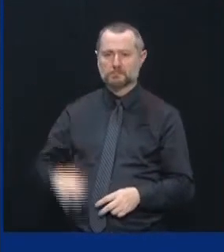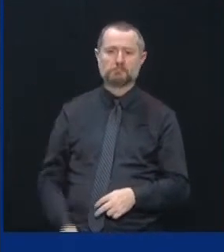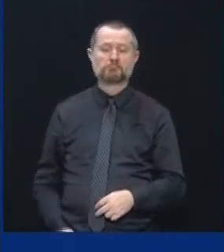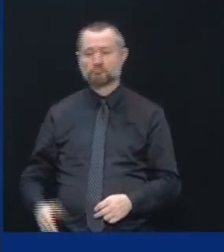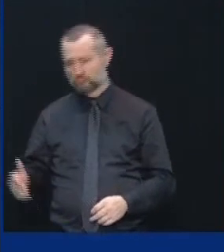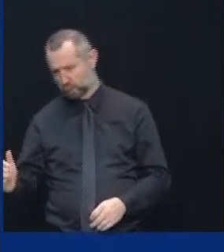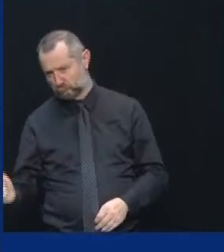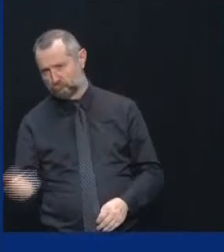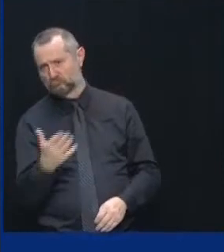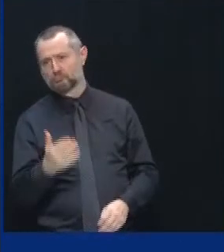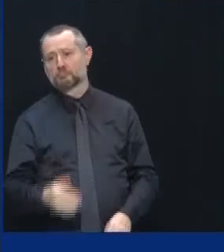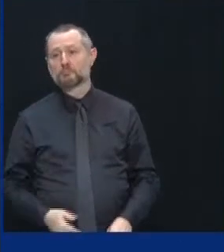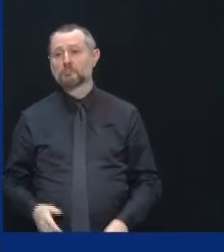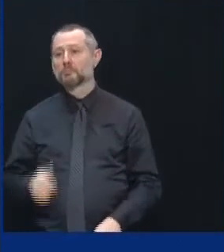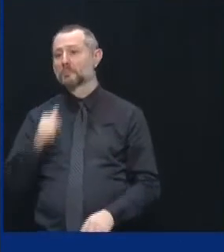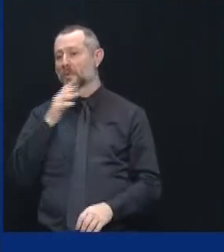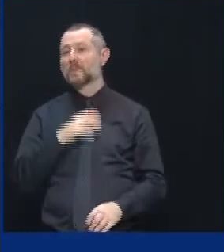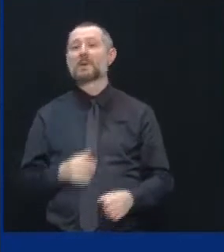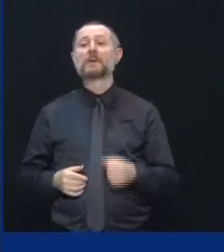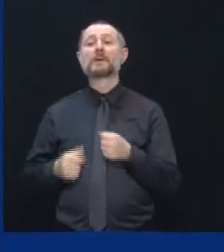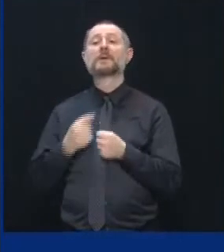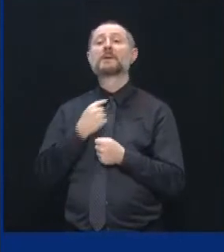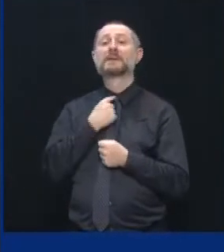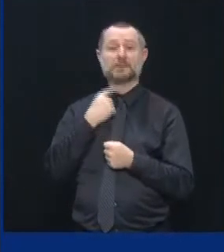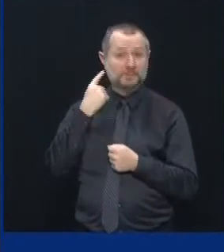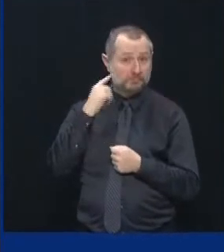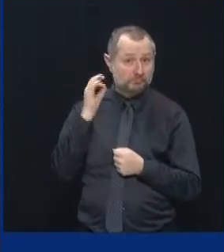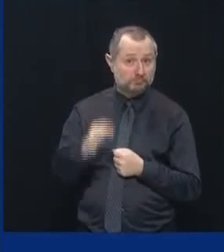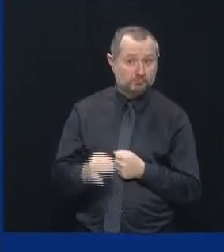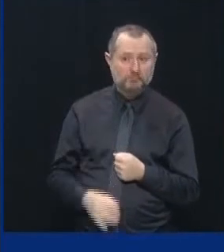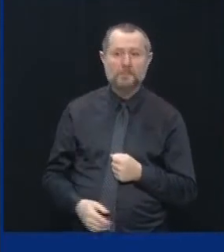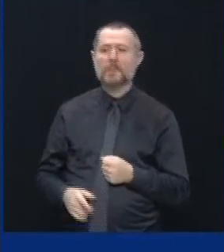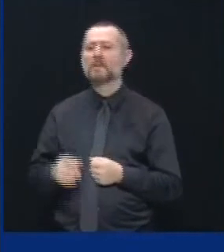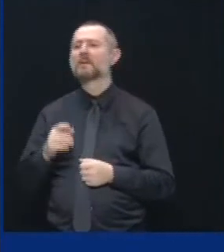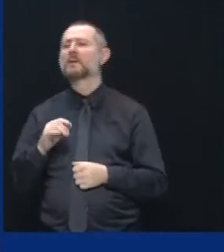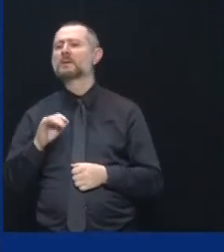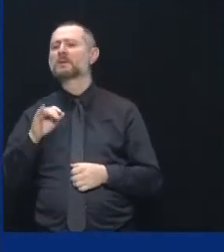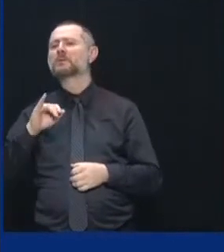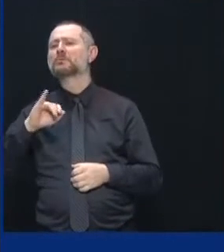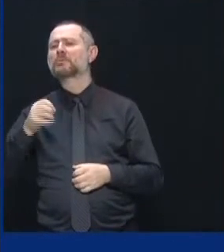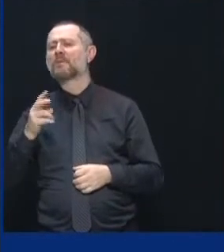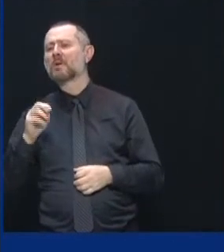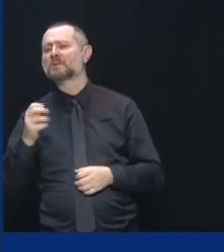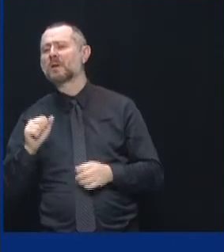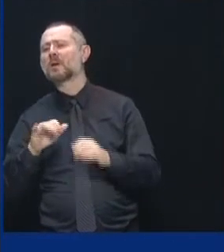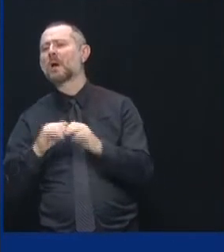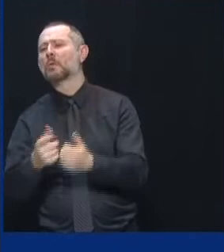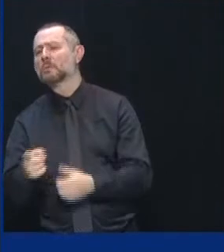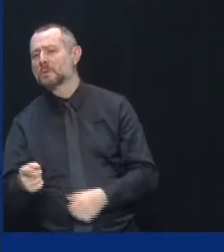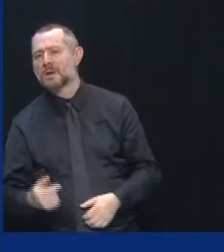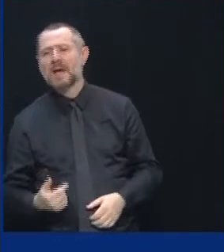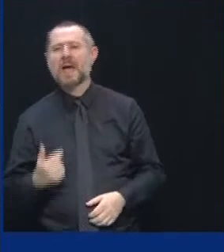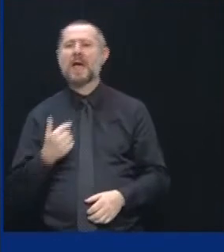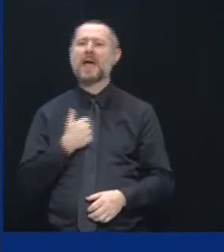Can you hear me okay? Hi, Josefa. How are you? Yes. Oh, still hanging in there.